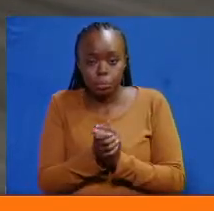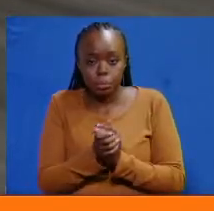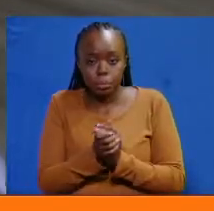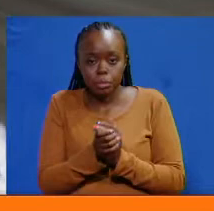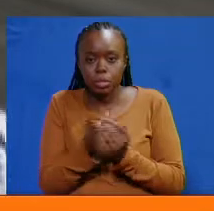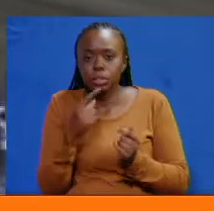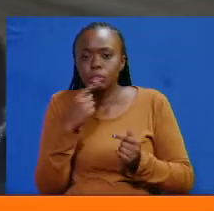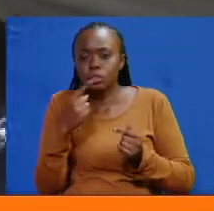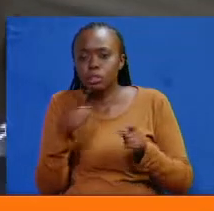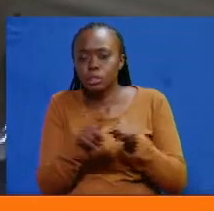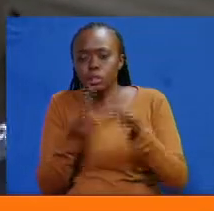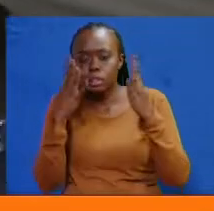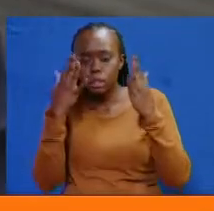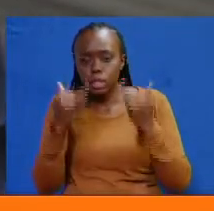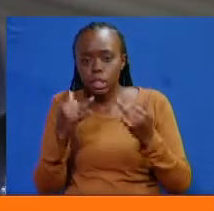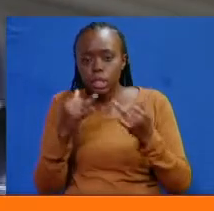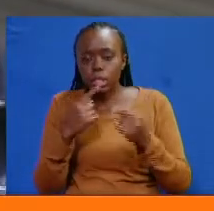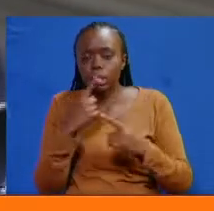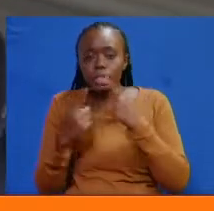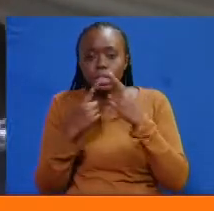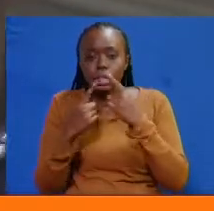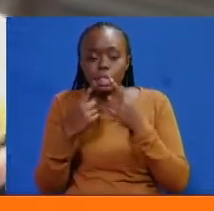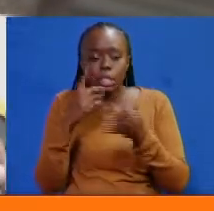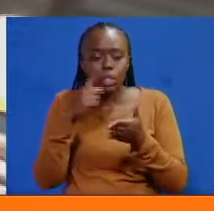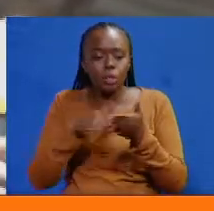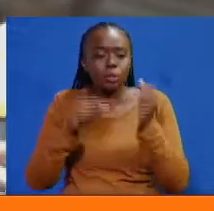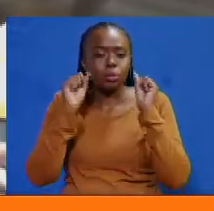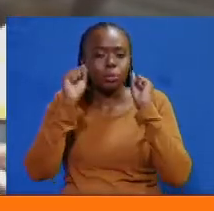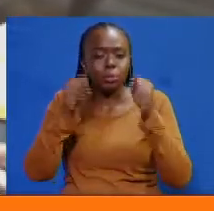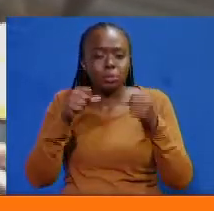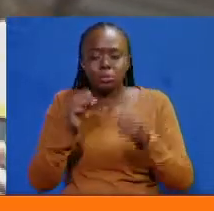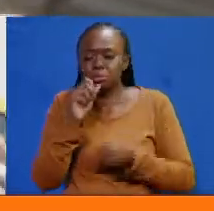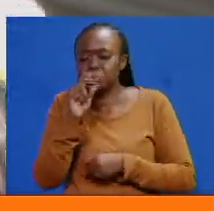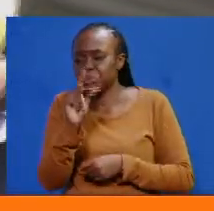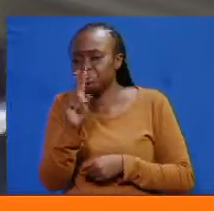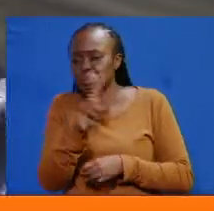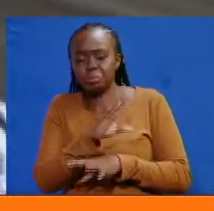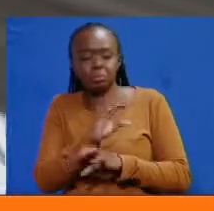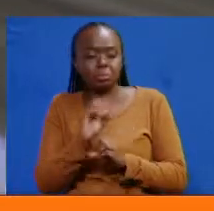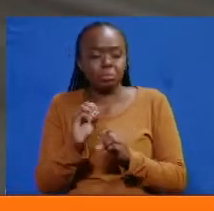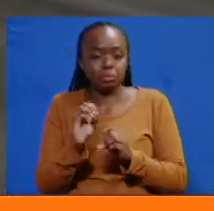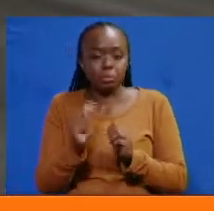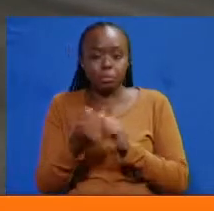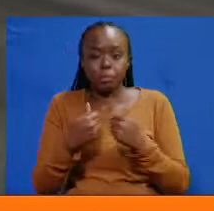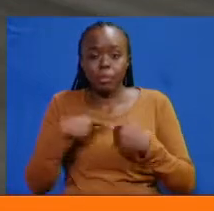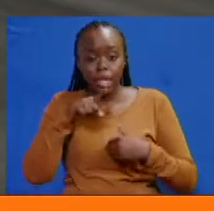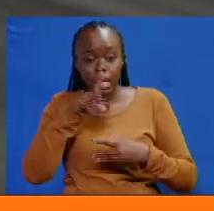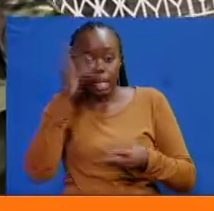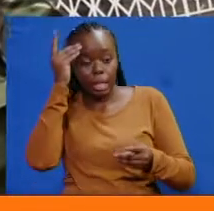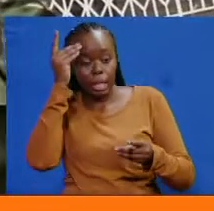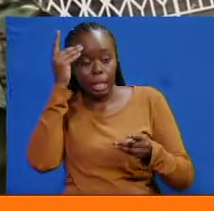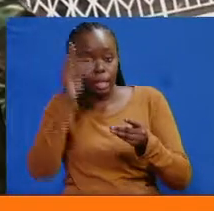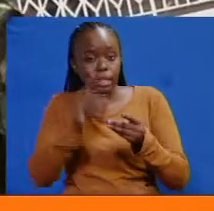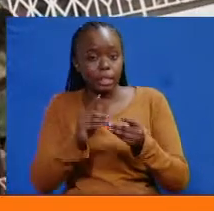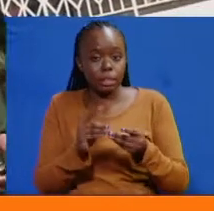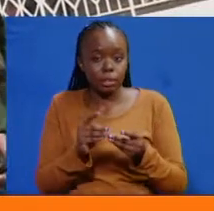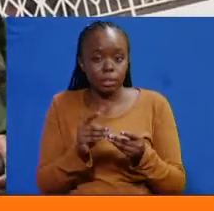Kwa hivyo hata sasa wanasema haya haiwezekani sawa. Hiyo ni uamuzi wao.